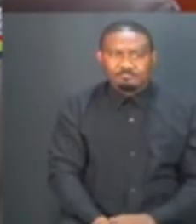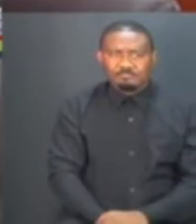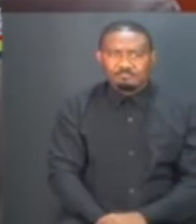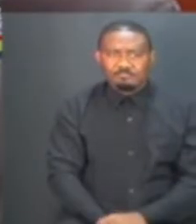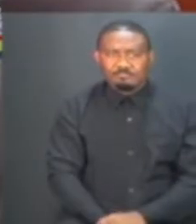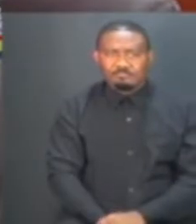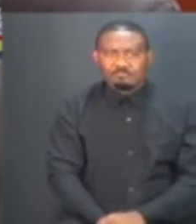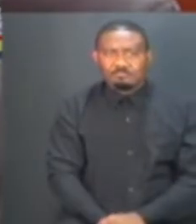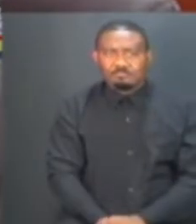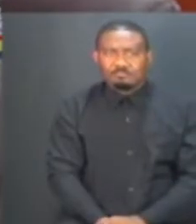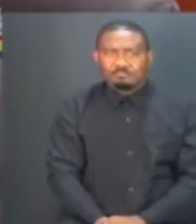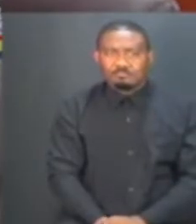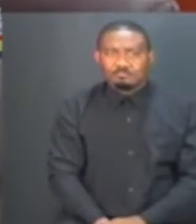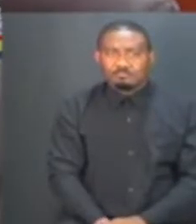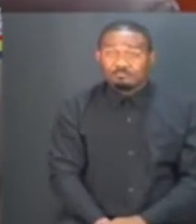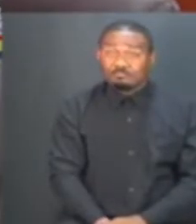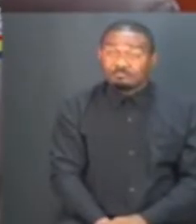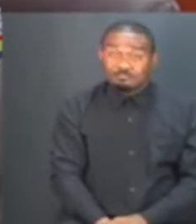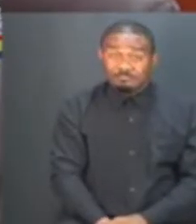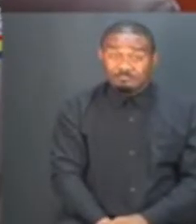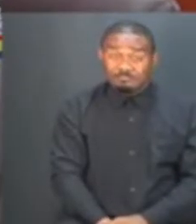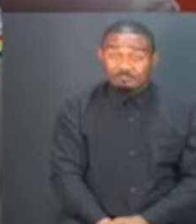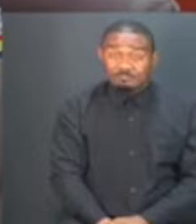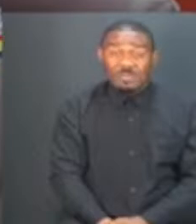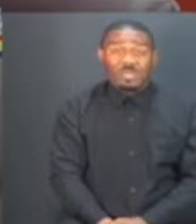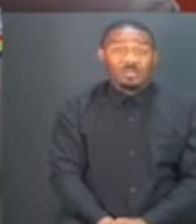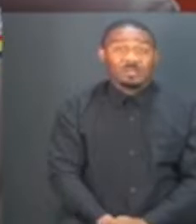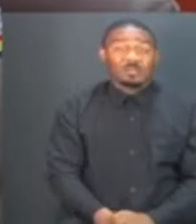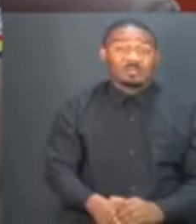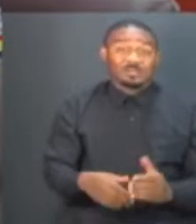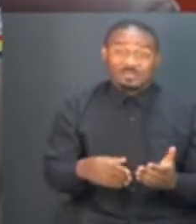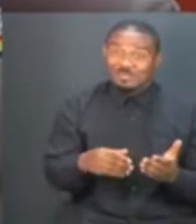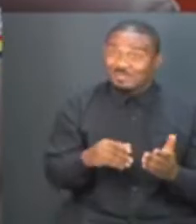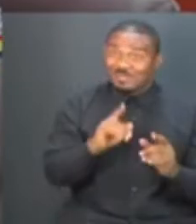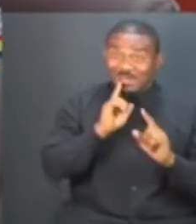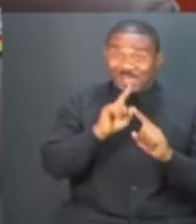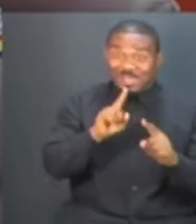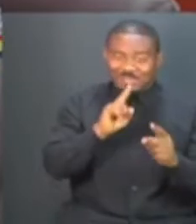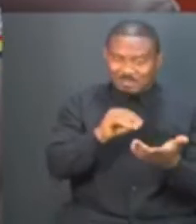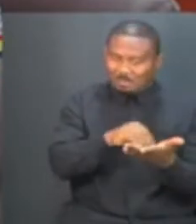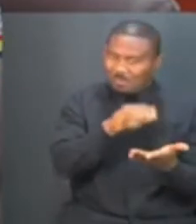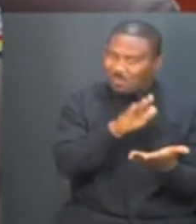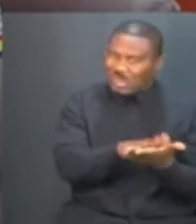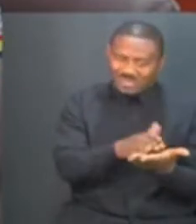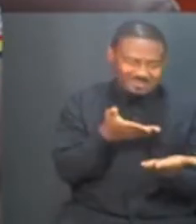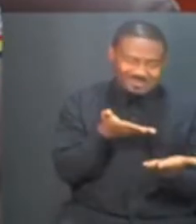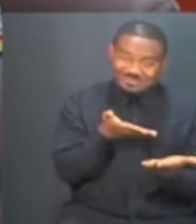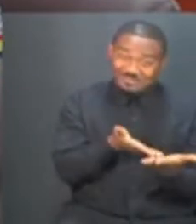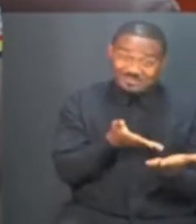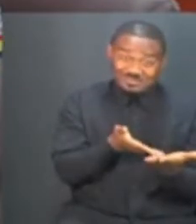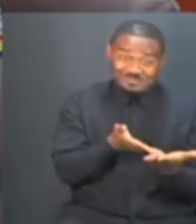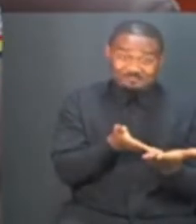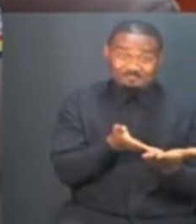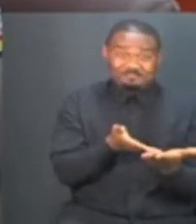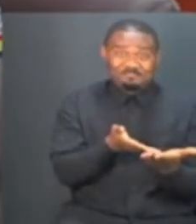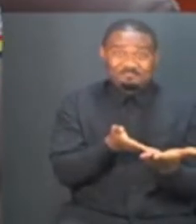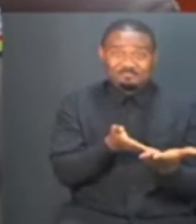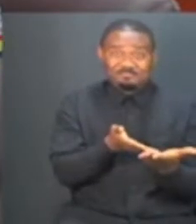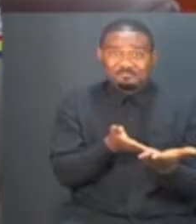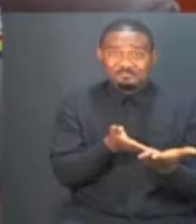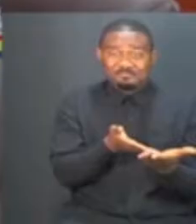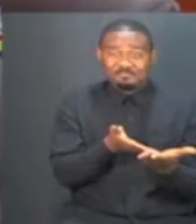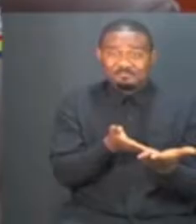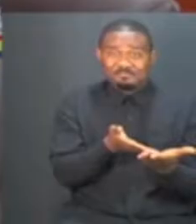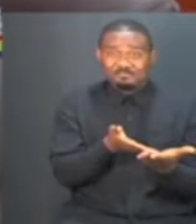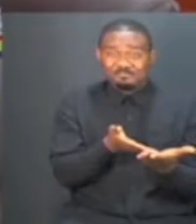I'll tell Prof is that since the answer was provided in the other paper, and then